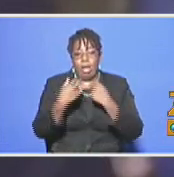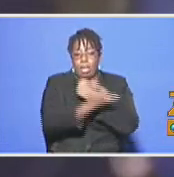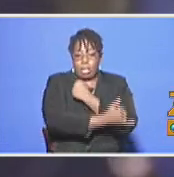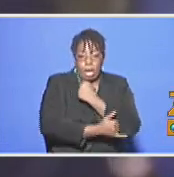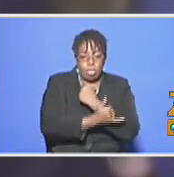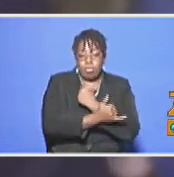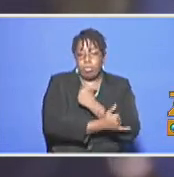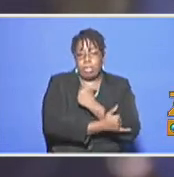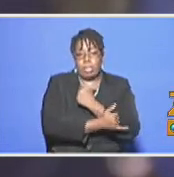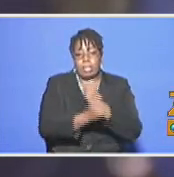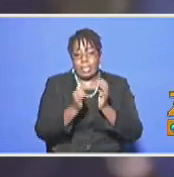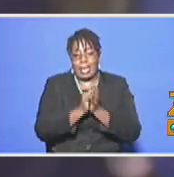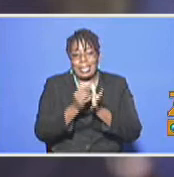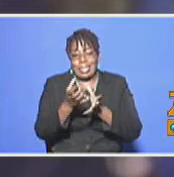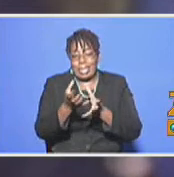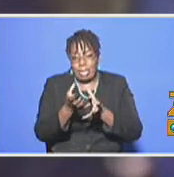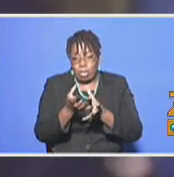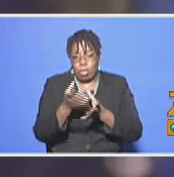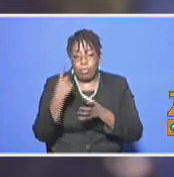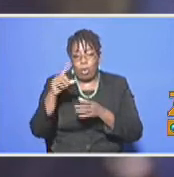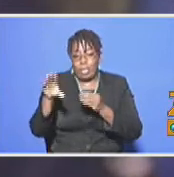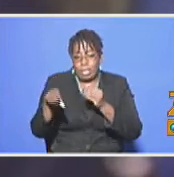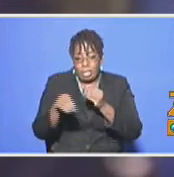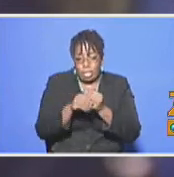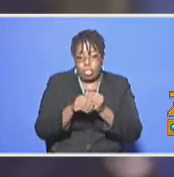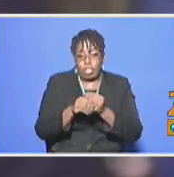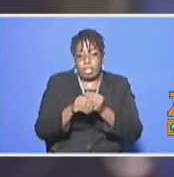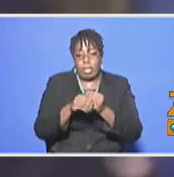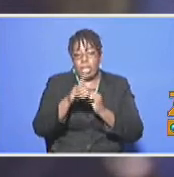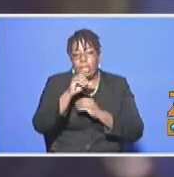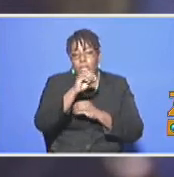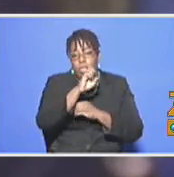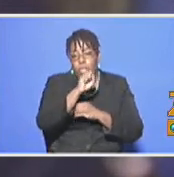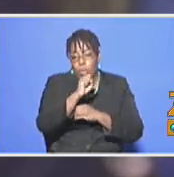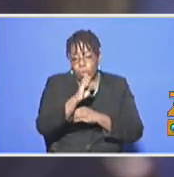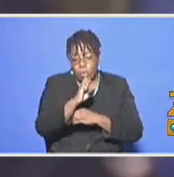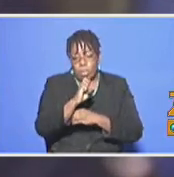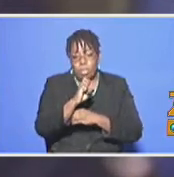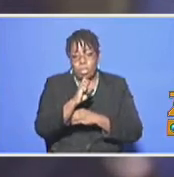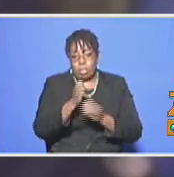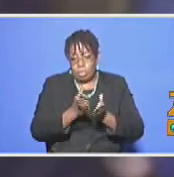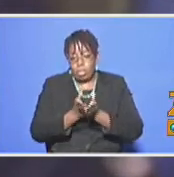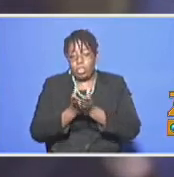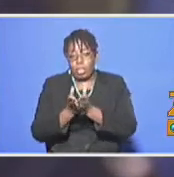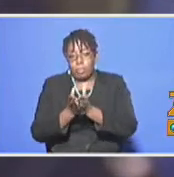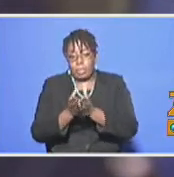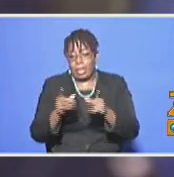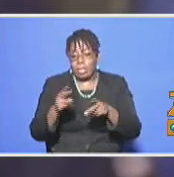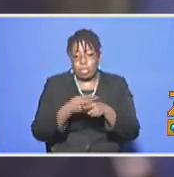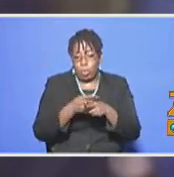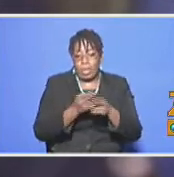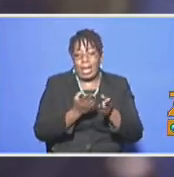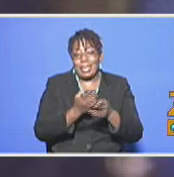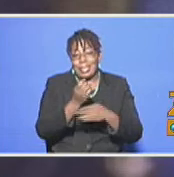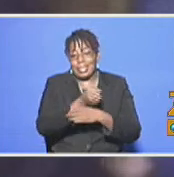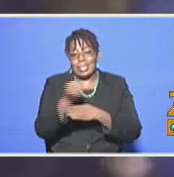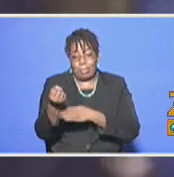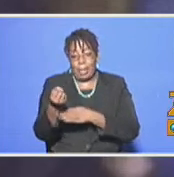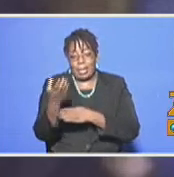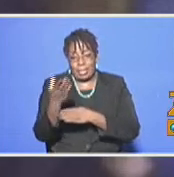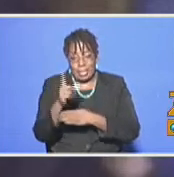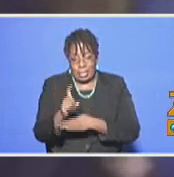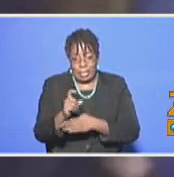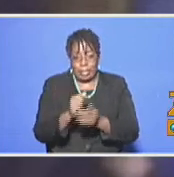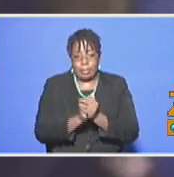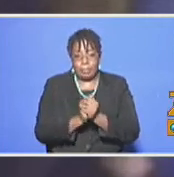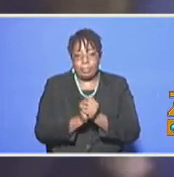the additional allocations to ship as soon as supplies are available. Our countries